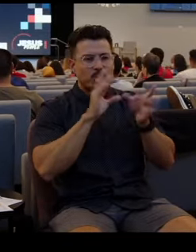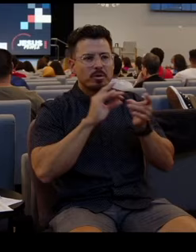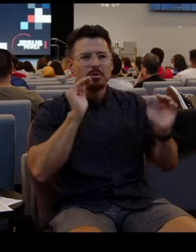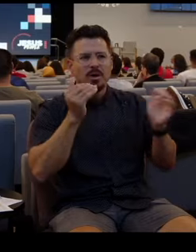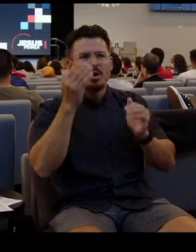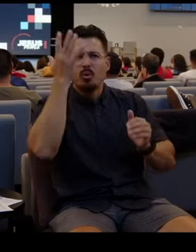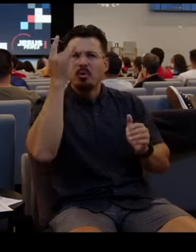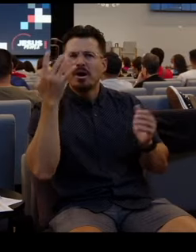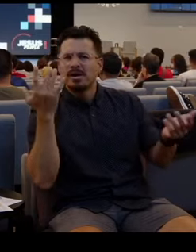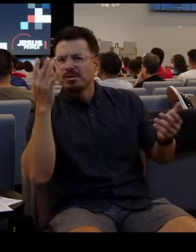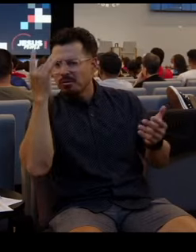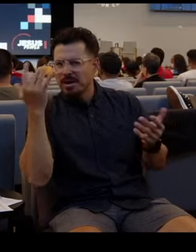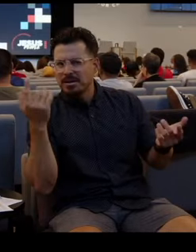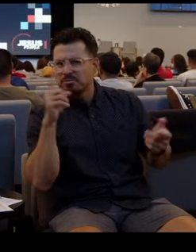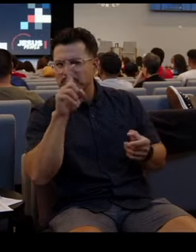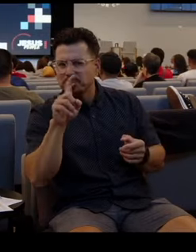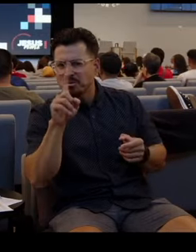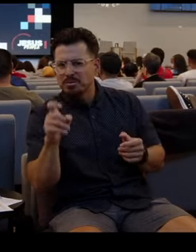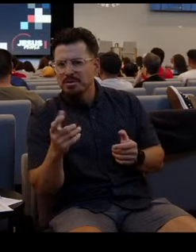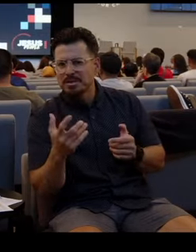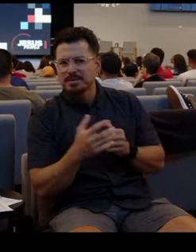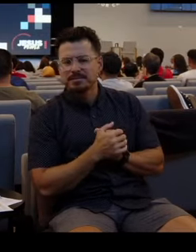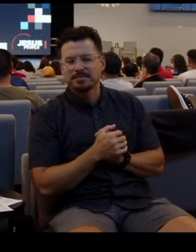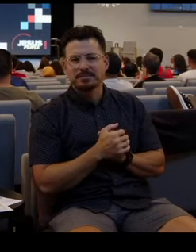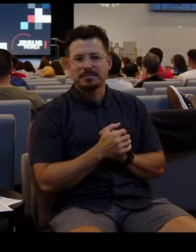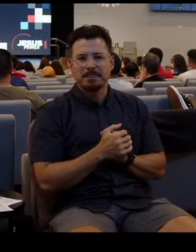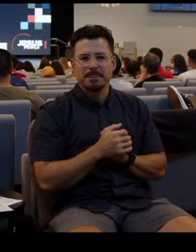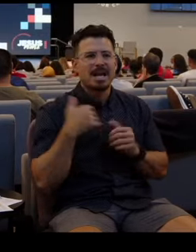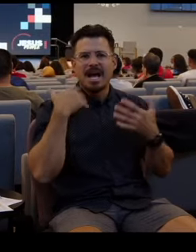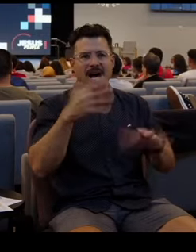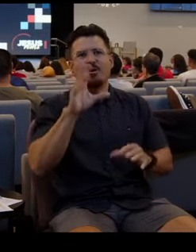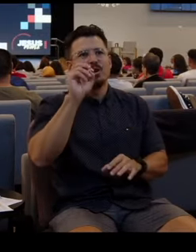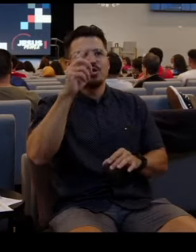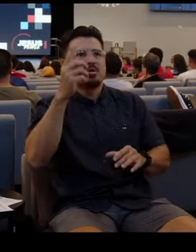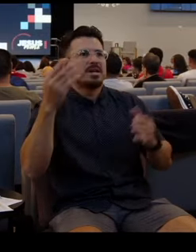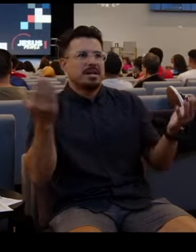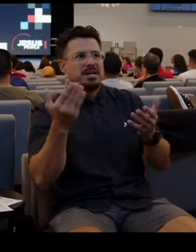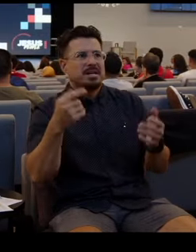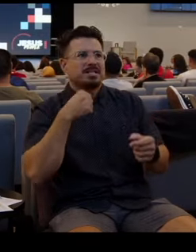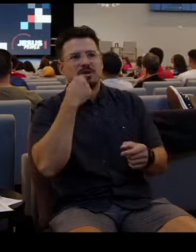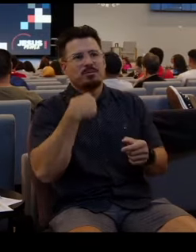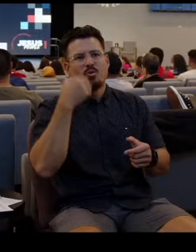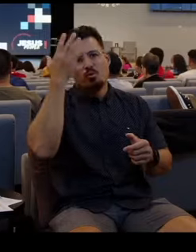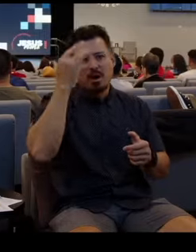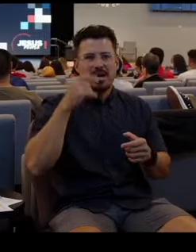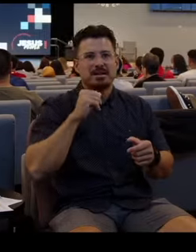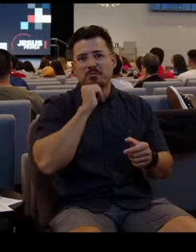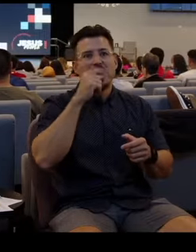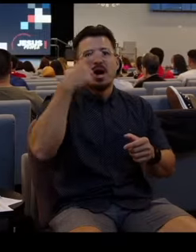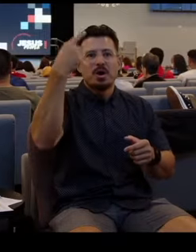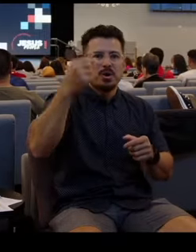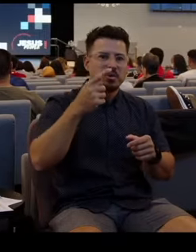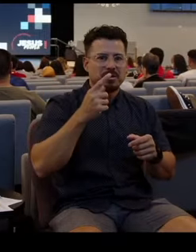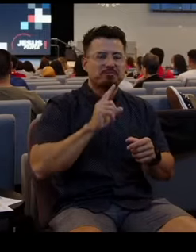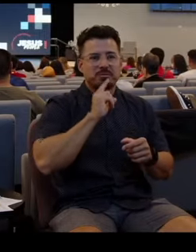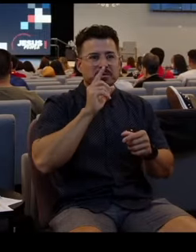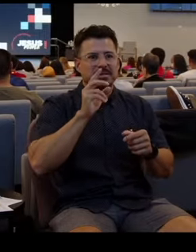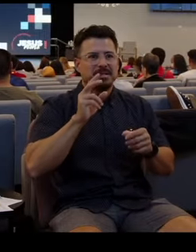involved in the argument. I'm saying don't come up to me after me and give me Stanley Kubrick's deathbed confession, okay? I'm just